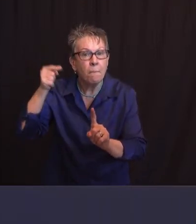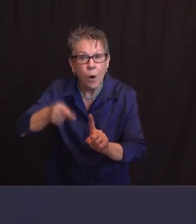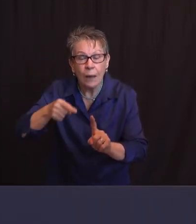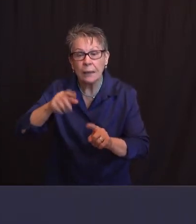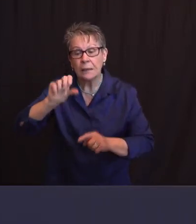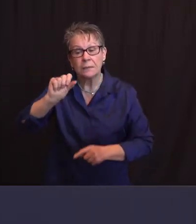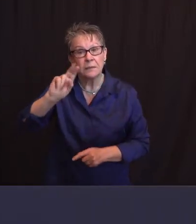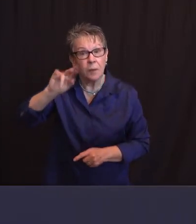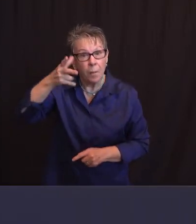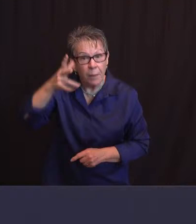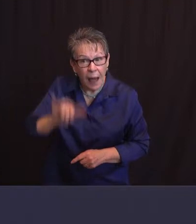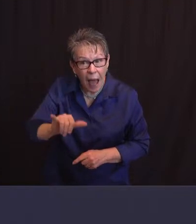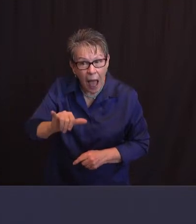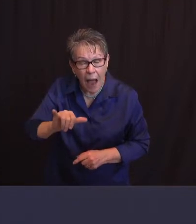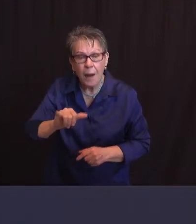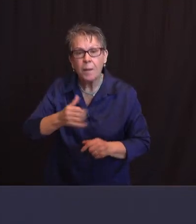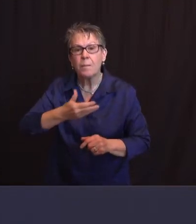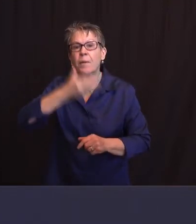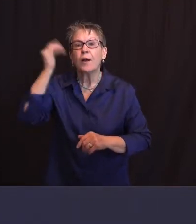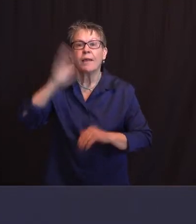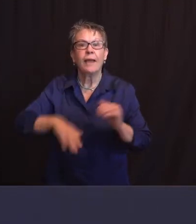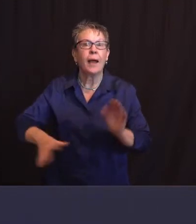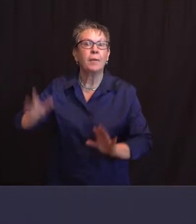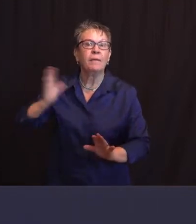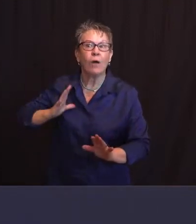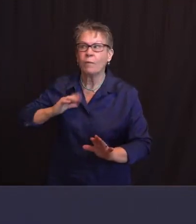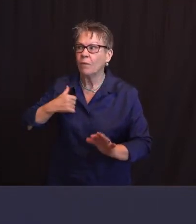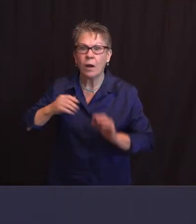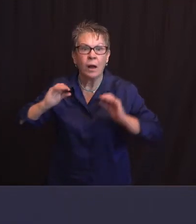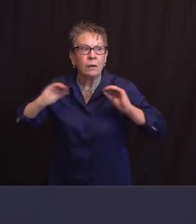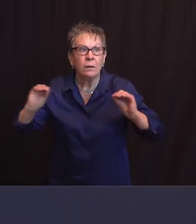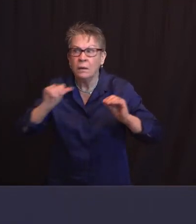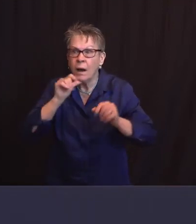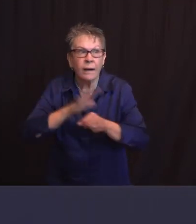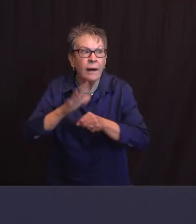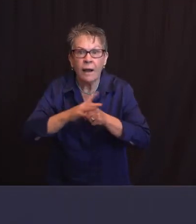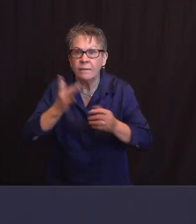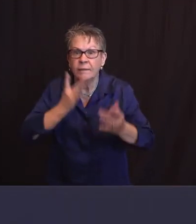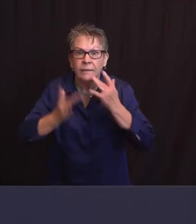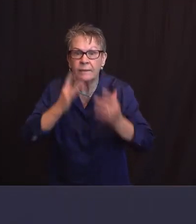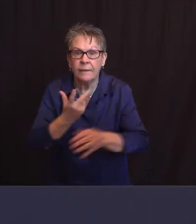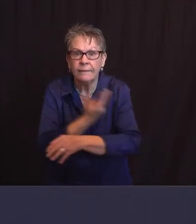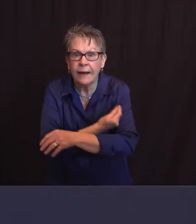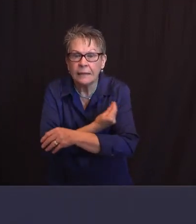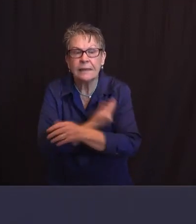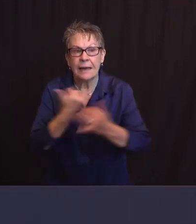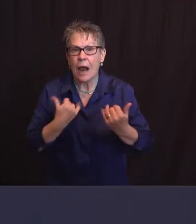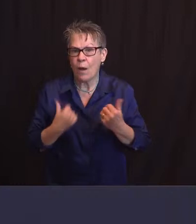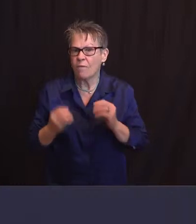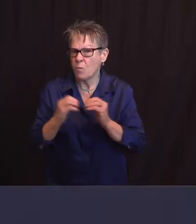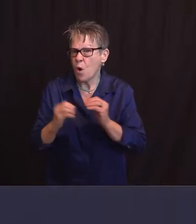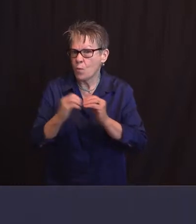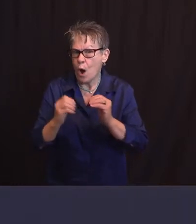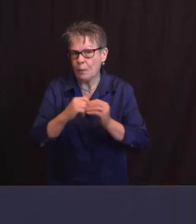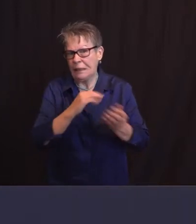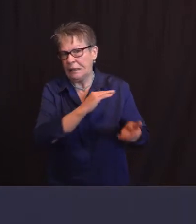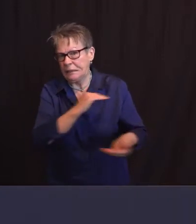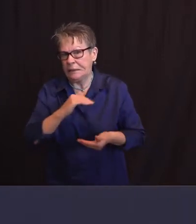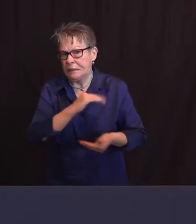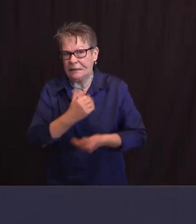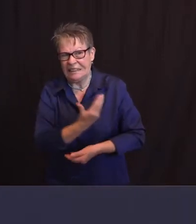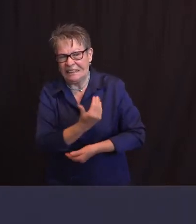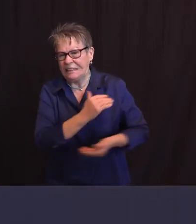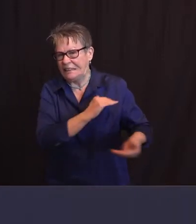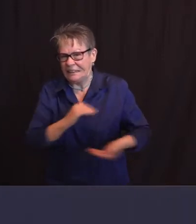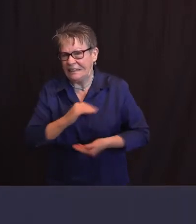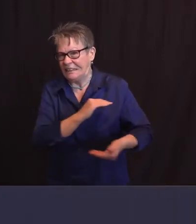an imbalance. And so we're trying to, as methodically and doggedly, get to as good a place as we